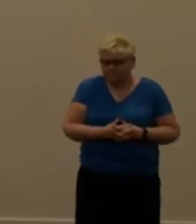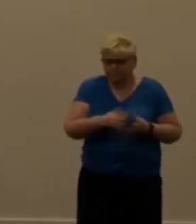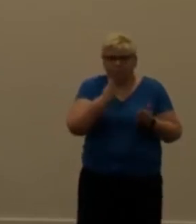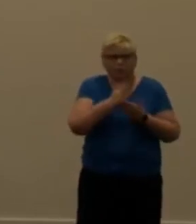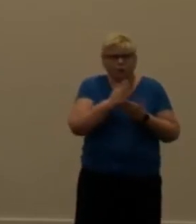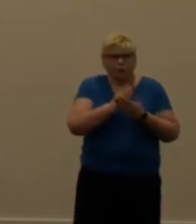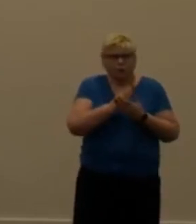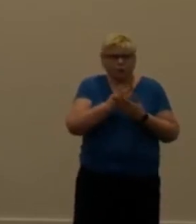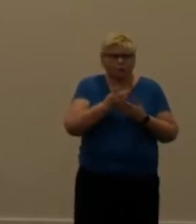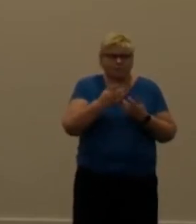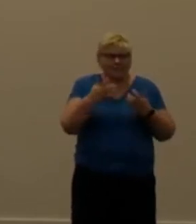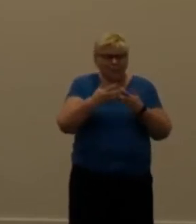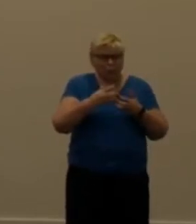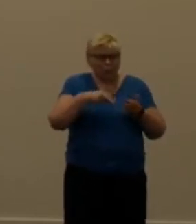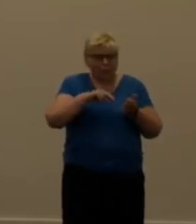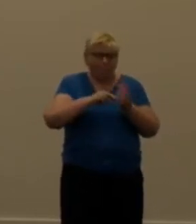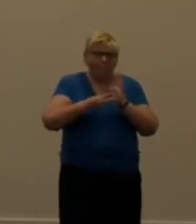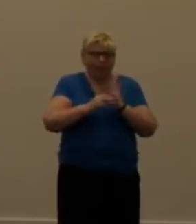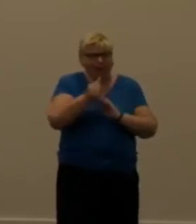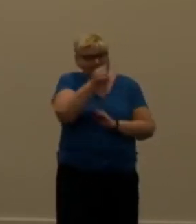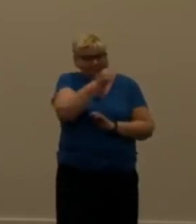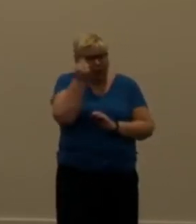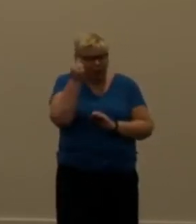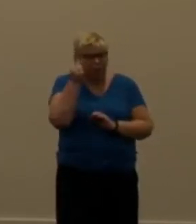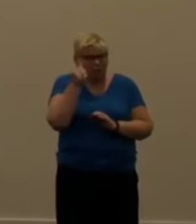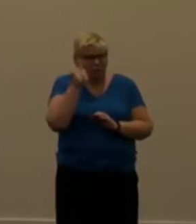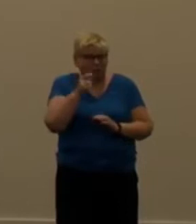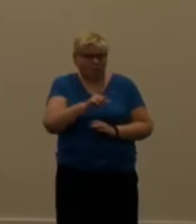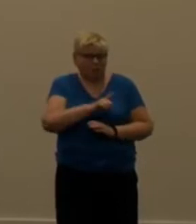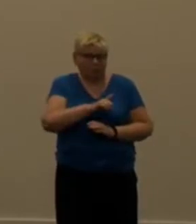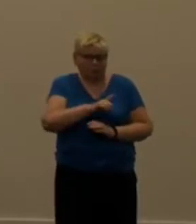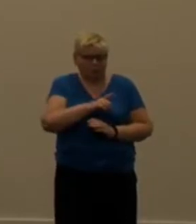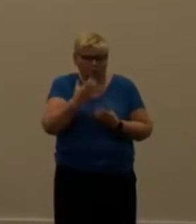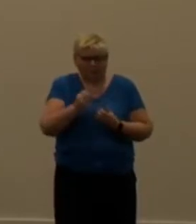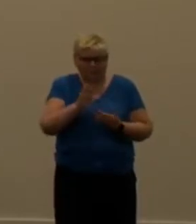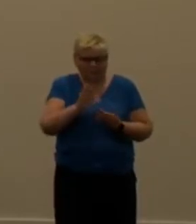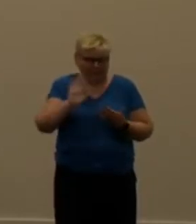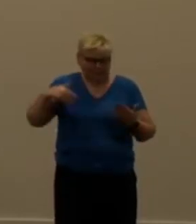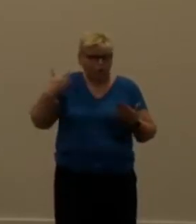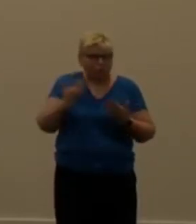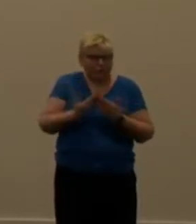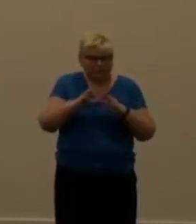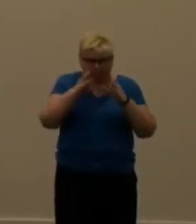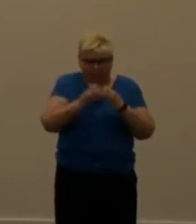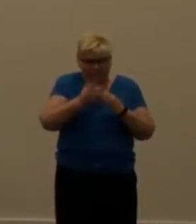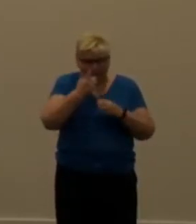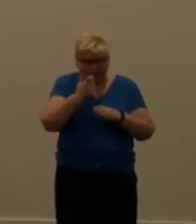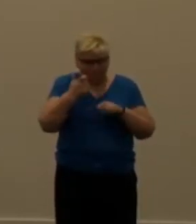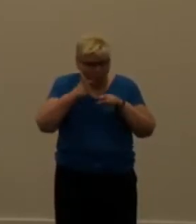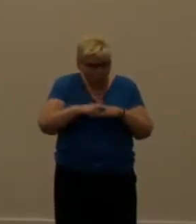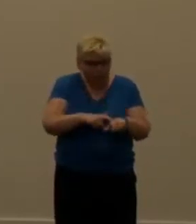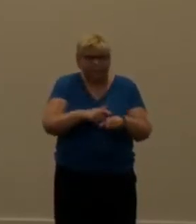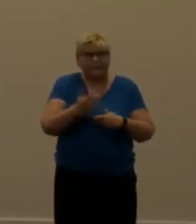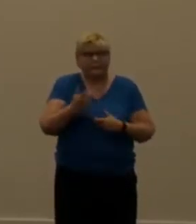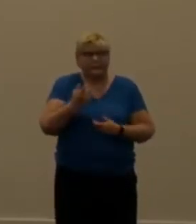plan smarter your project, your enterprise-ready project, because you have a whole history. Everything can be tracked. You